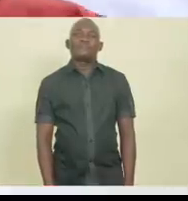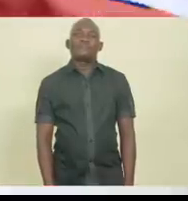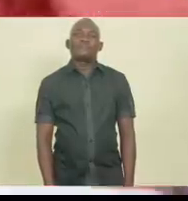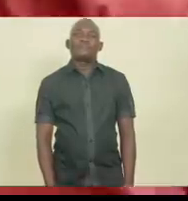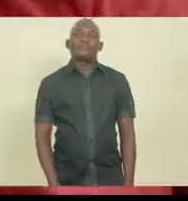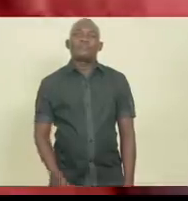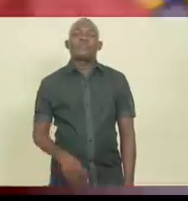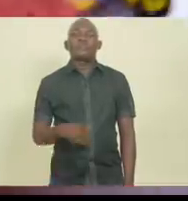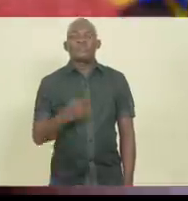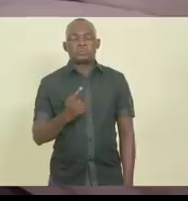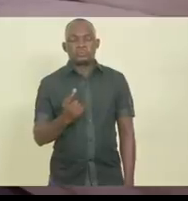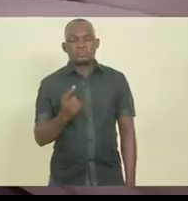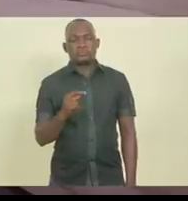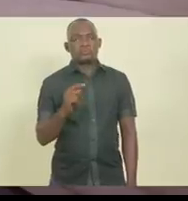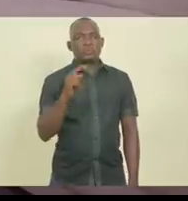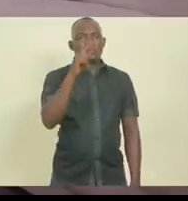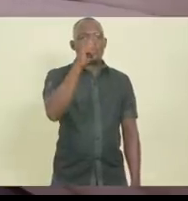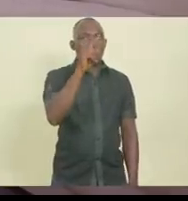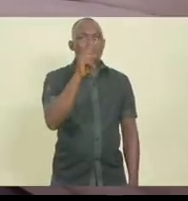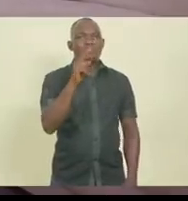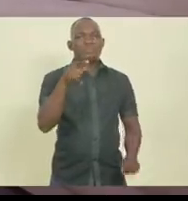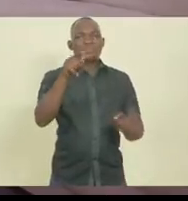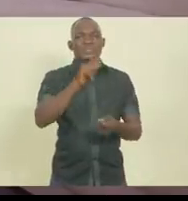Go upstairs and go and change.